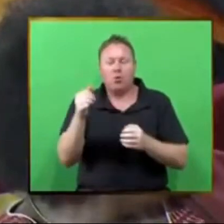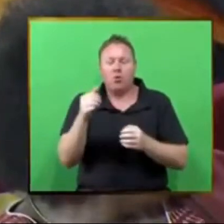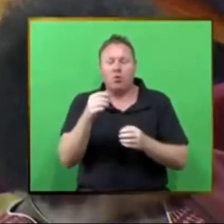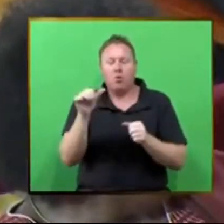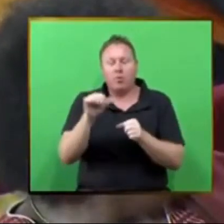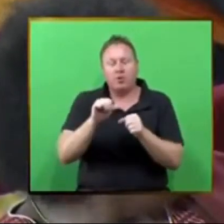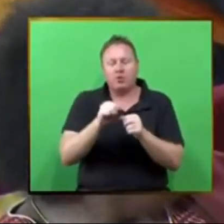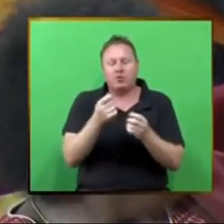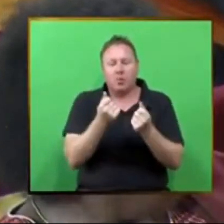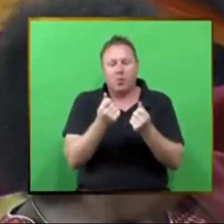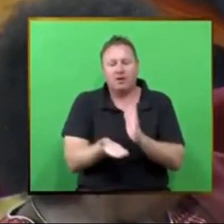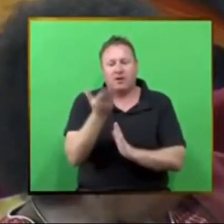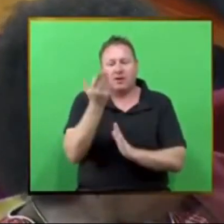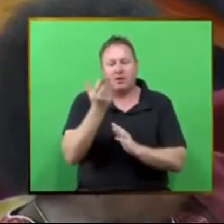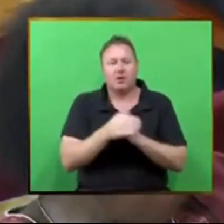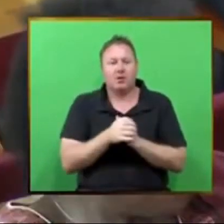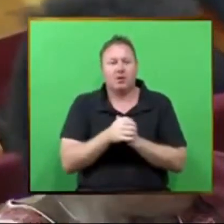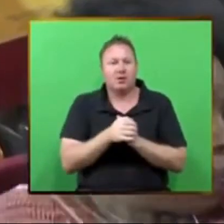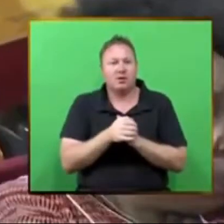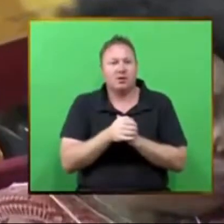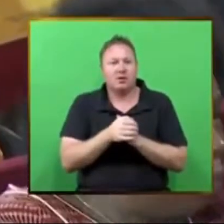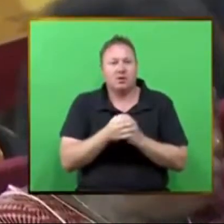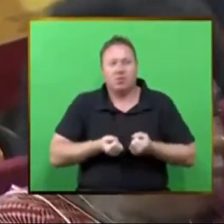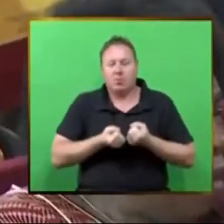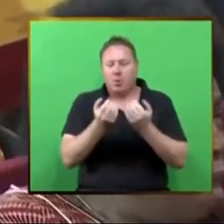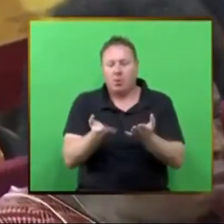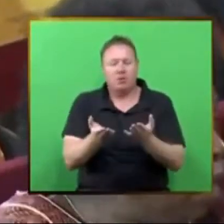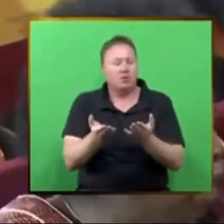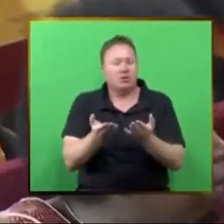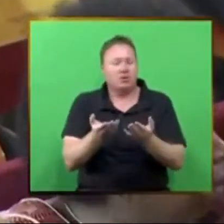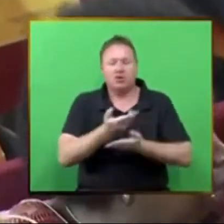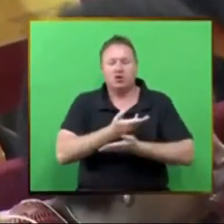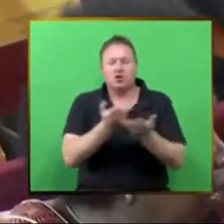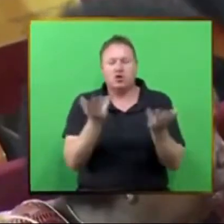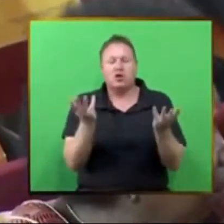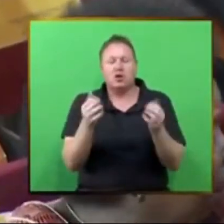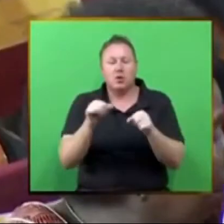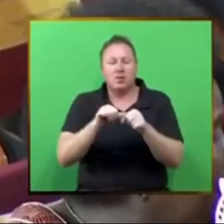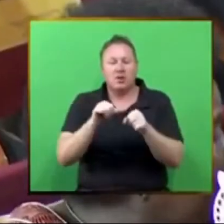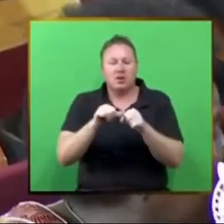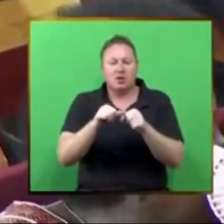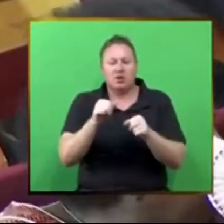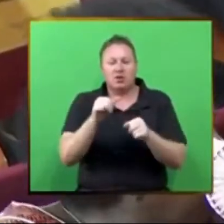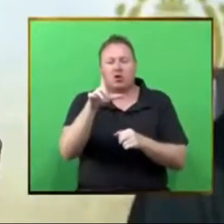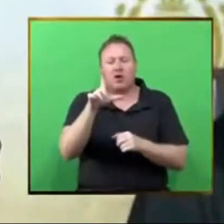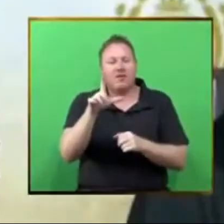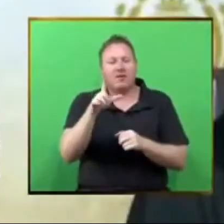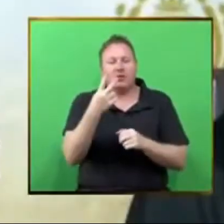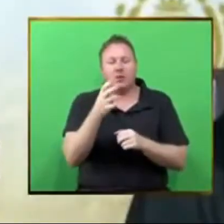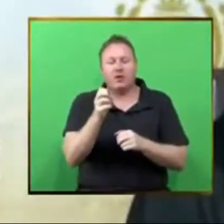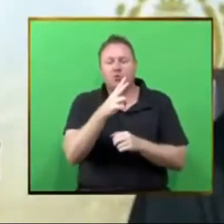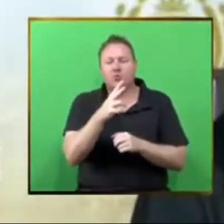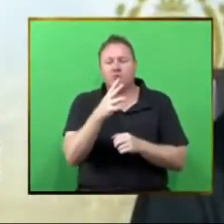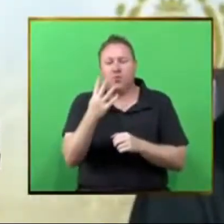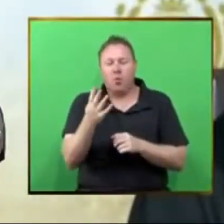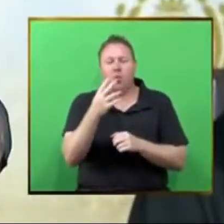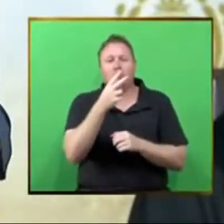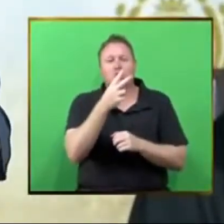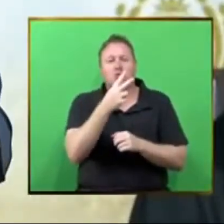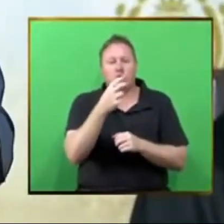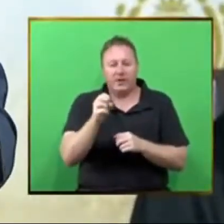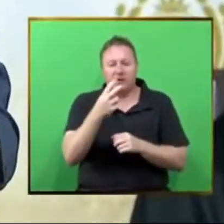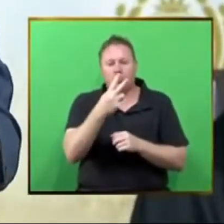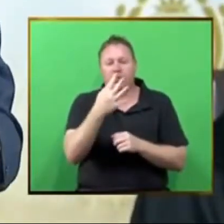proposing no increases to the general fuel levy for 24-25. This